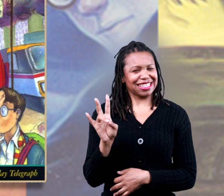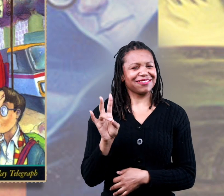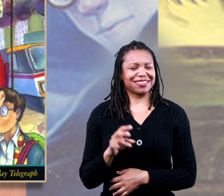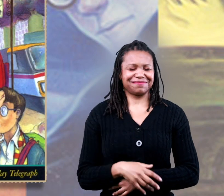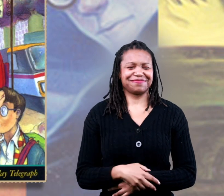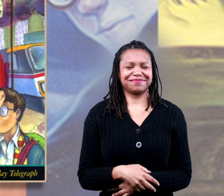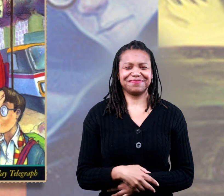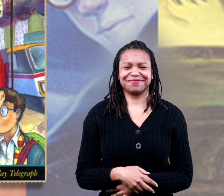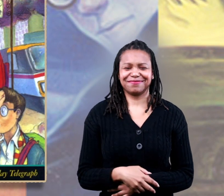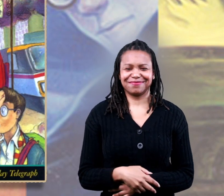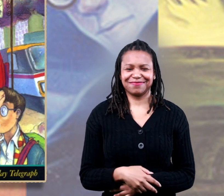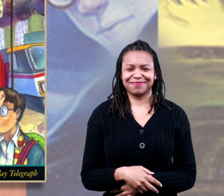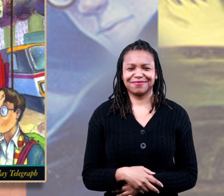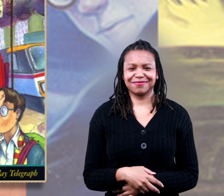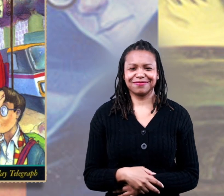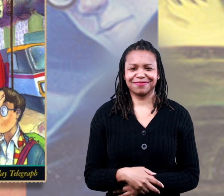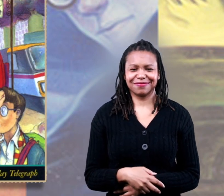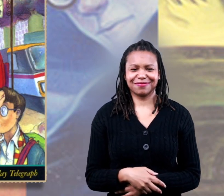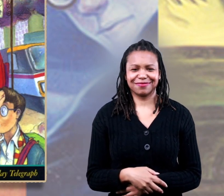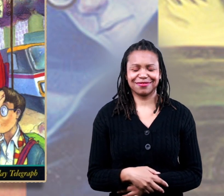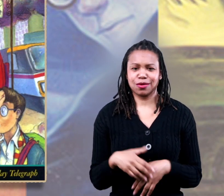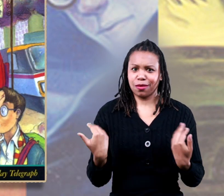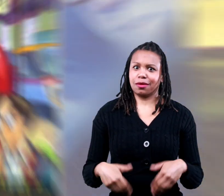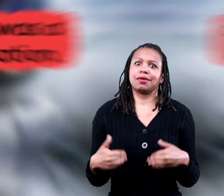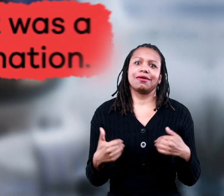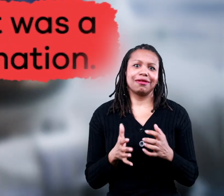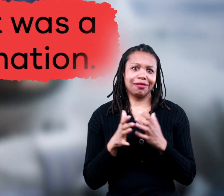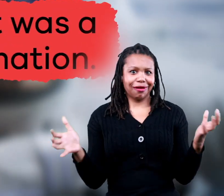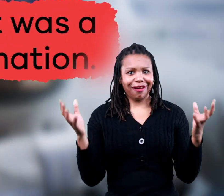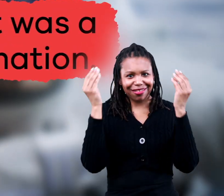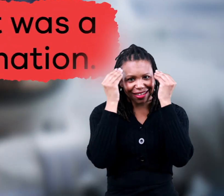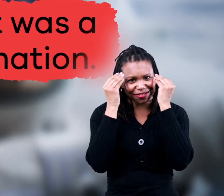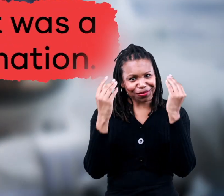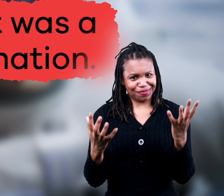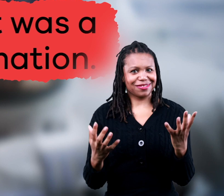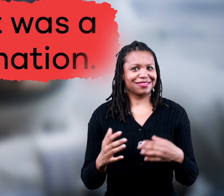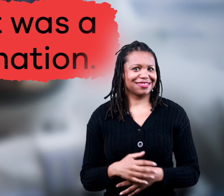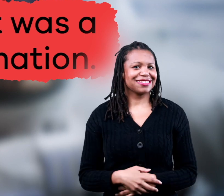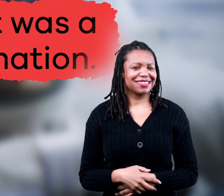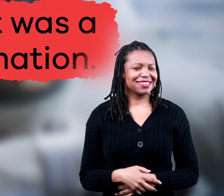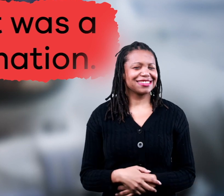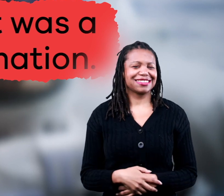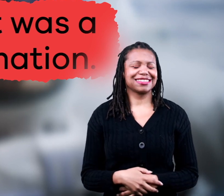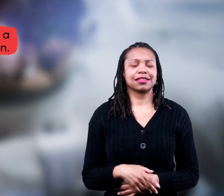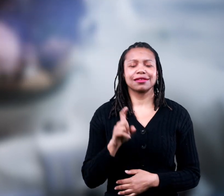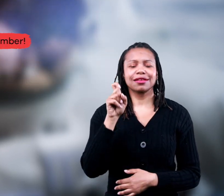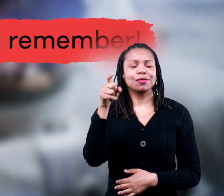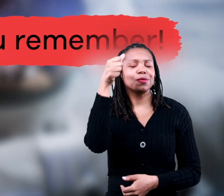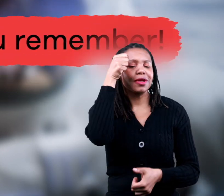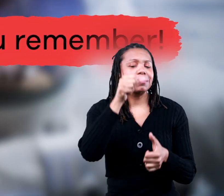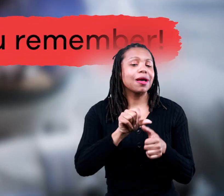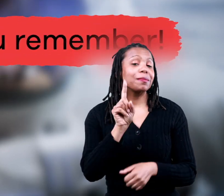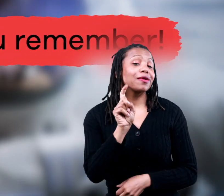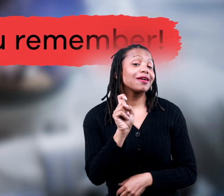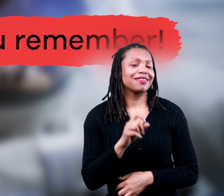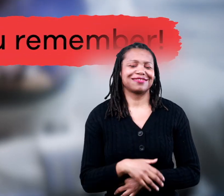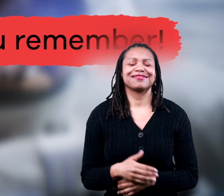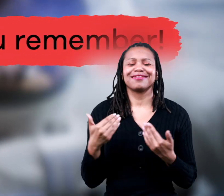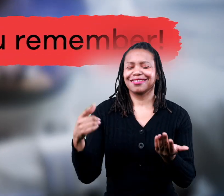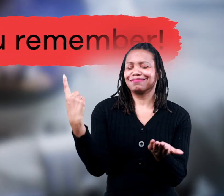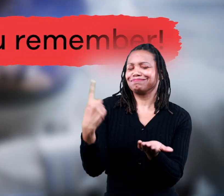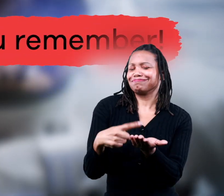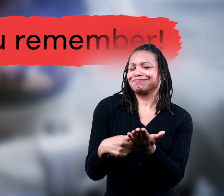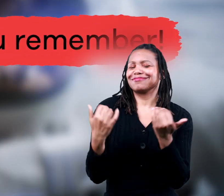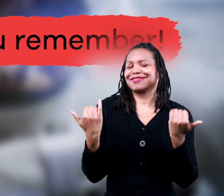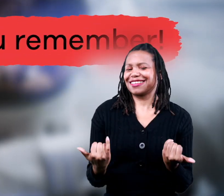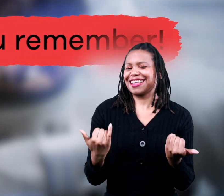the first book came out in 1997. Phew, that was a lot of information. Let's see what you